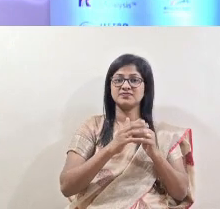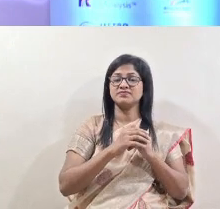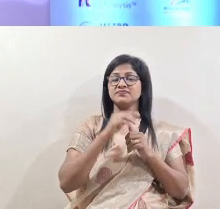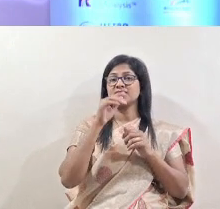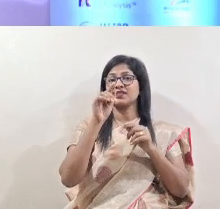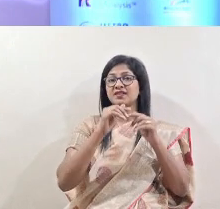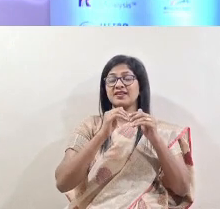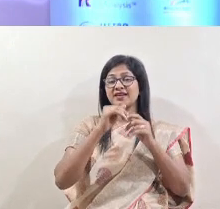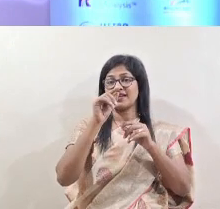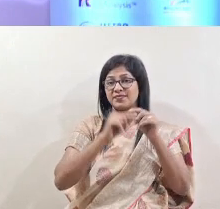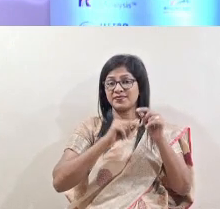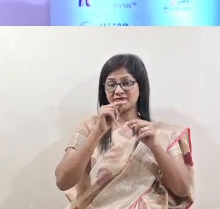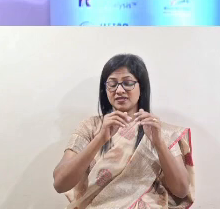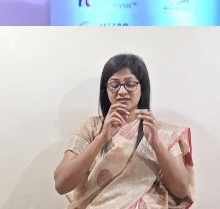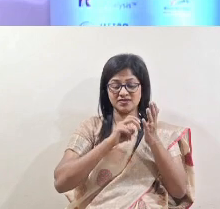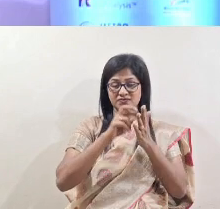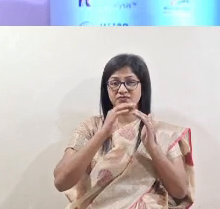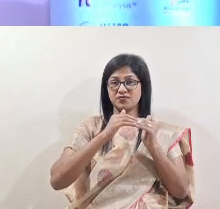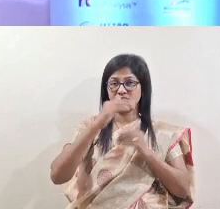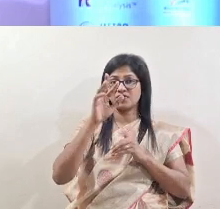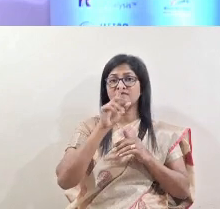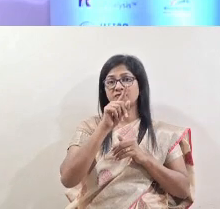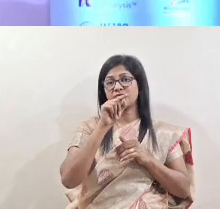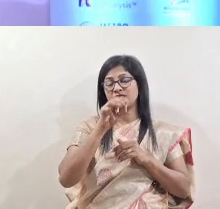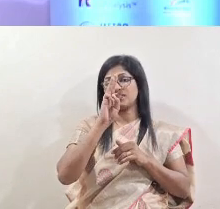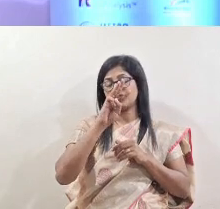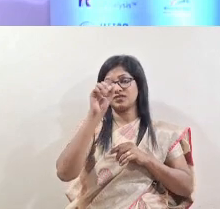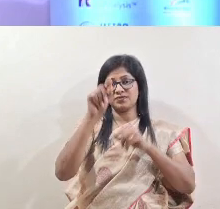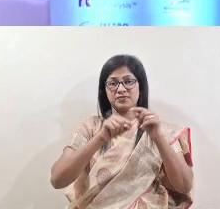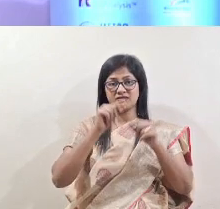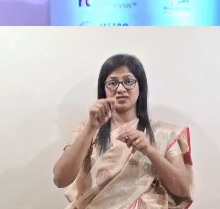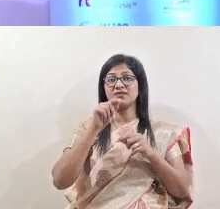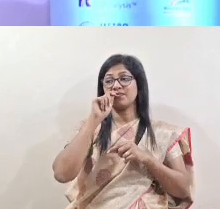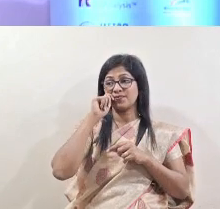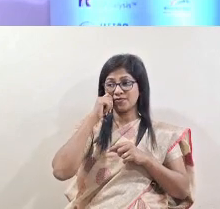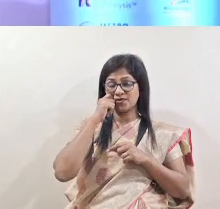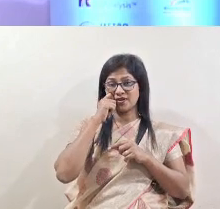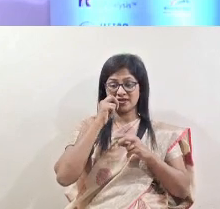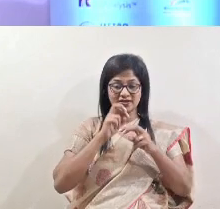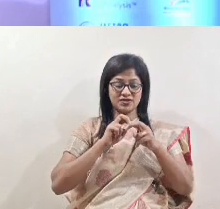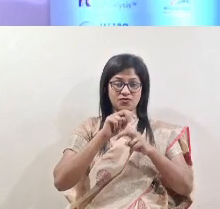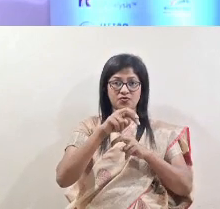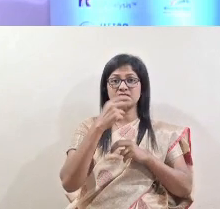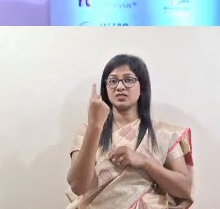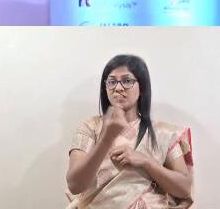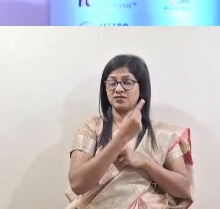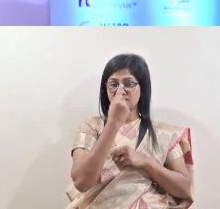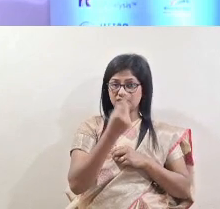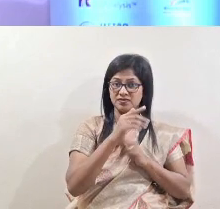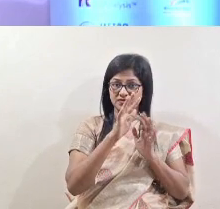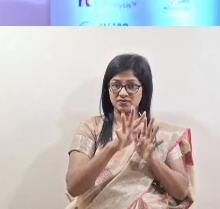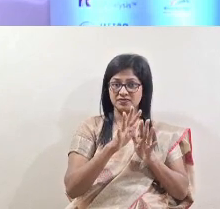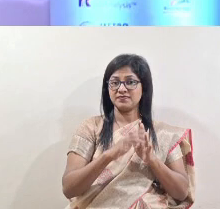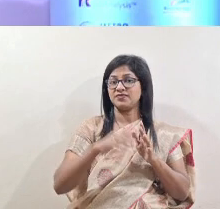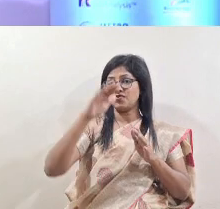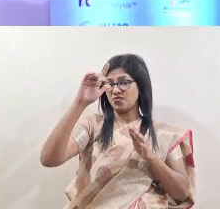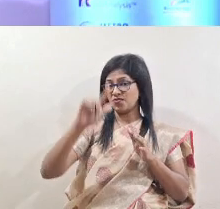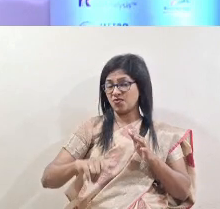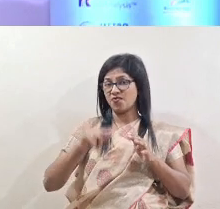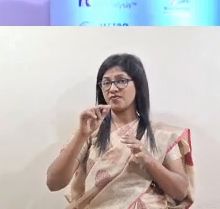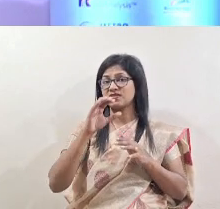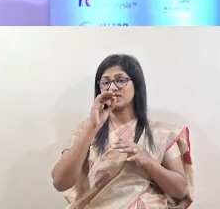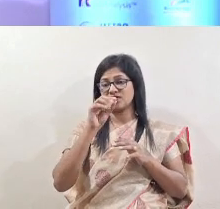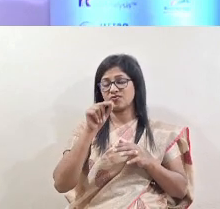was 1.33 meter per second when males cross alone, and the lowest is